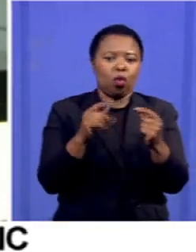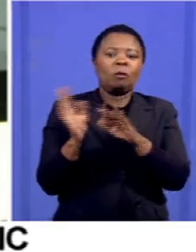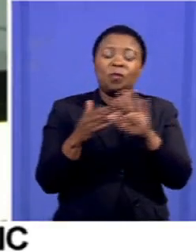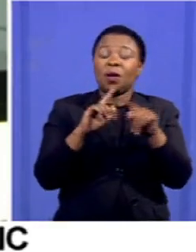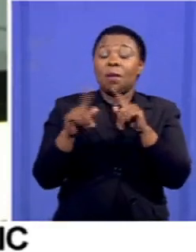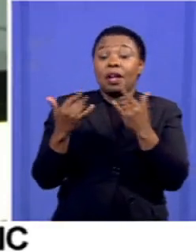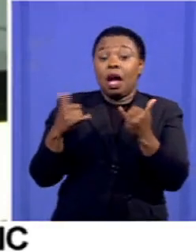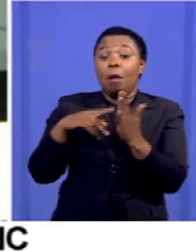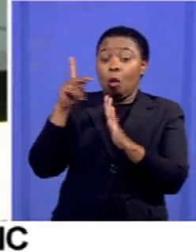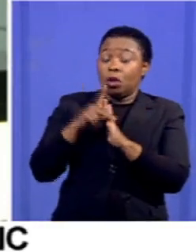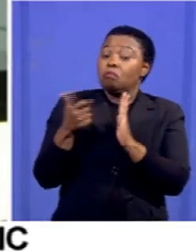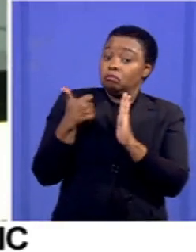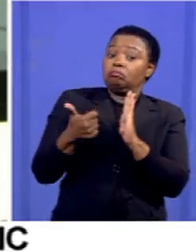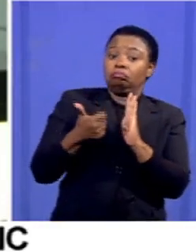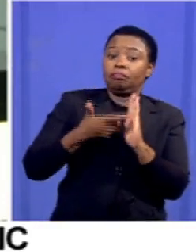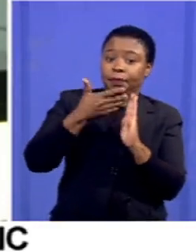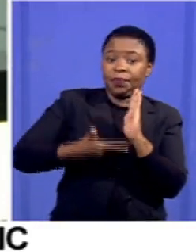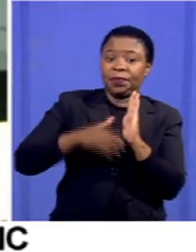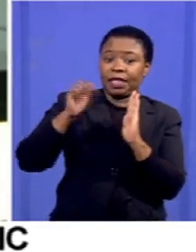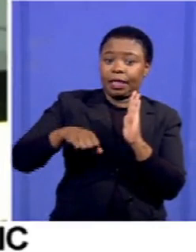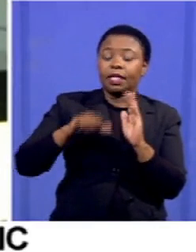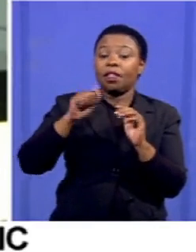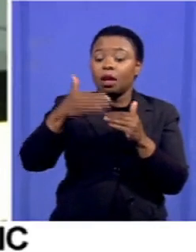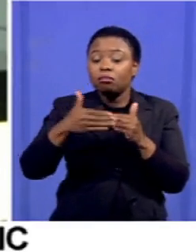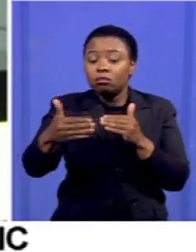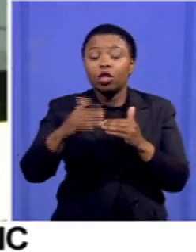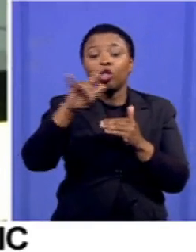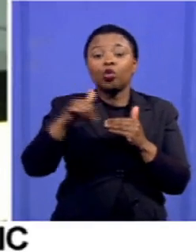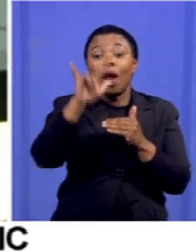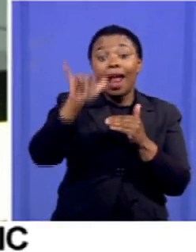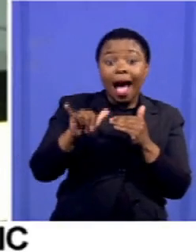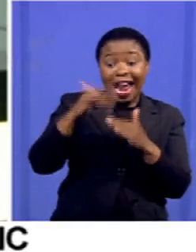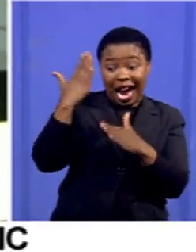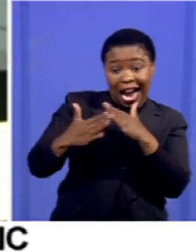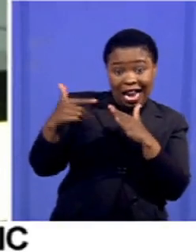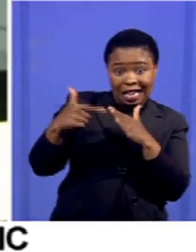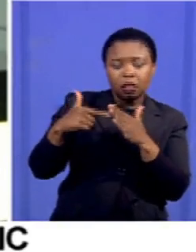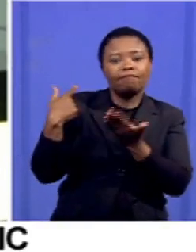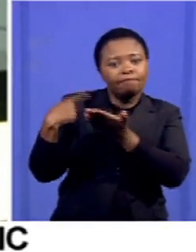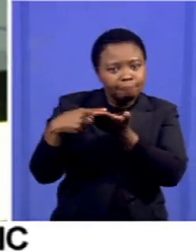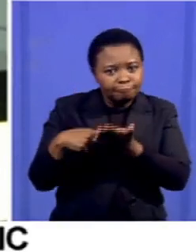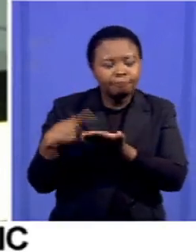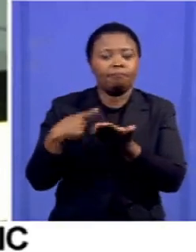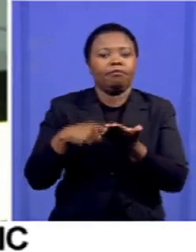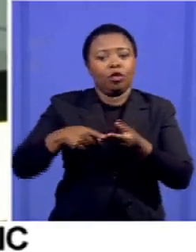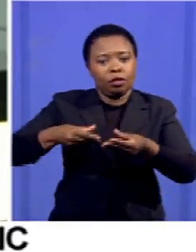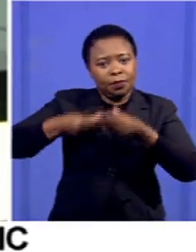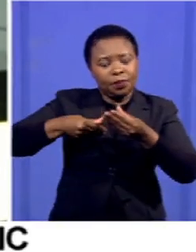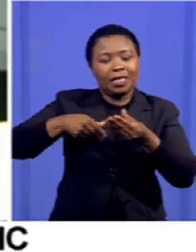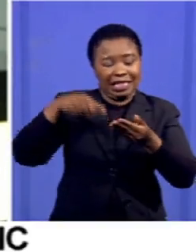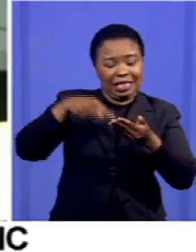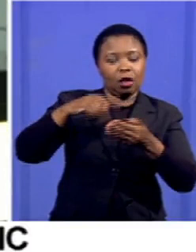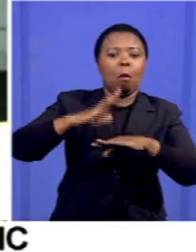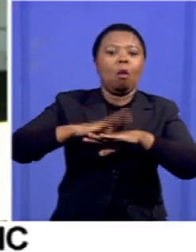actually enacted. And of course, come July, the end of July, there'll be deliberations about this.